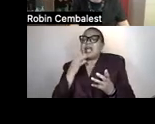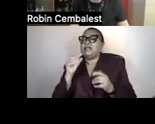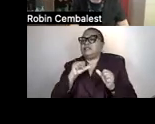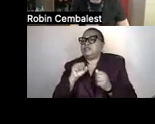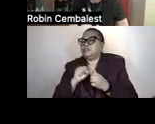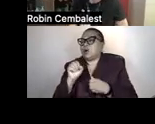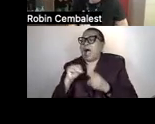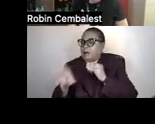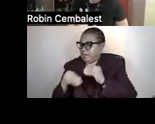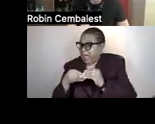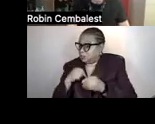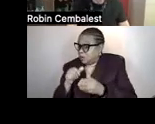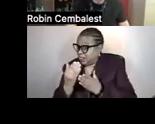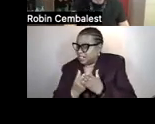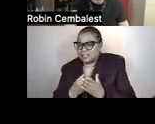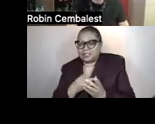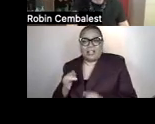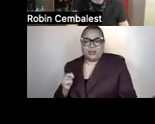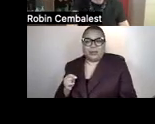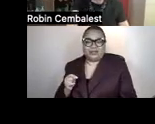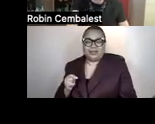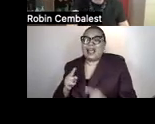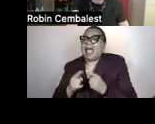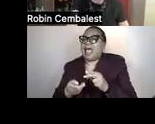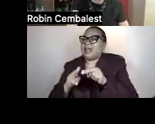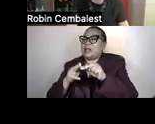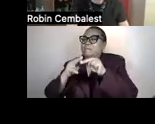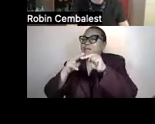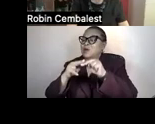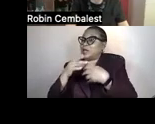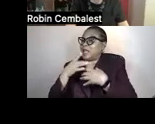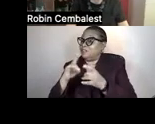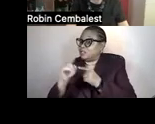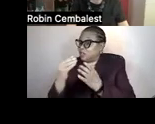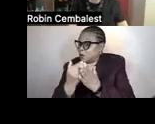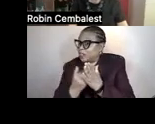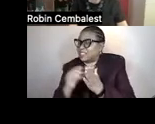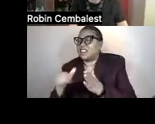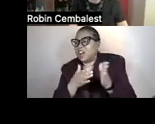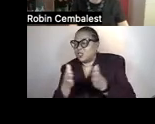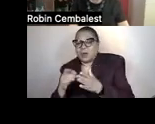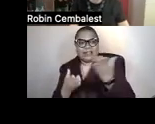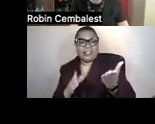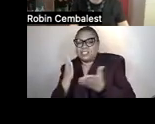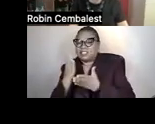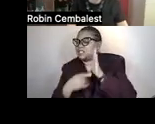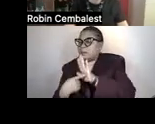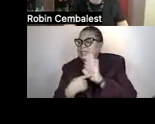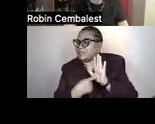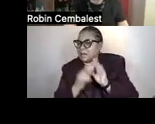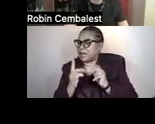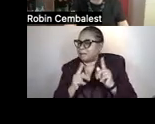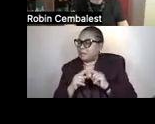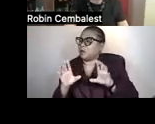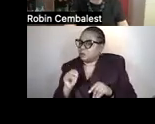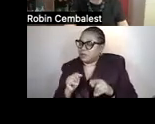add you to my list. I do it. And build interest in your list in other ways. And here are just some examples of how people are